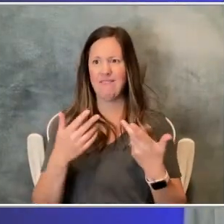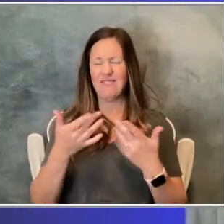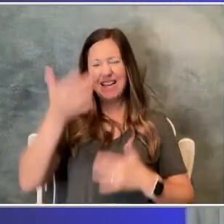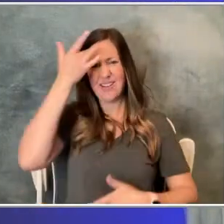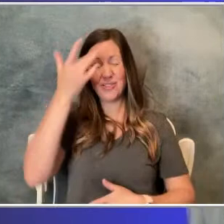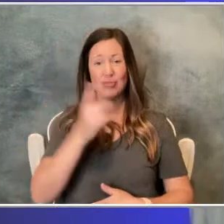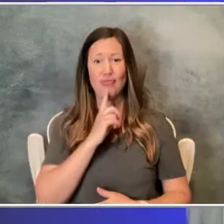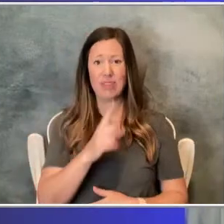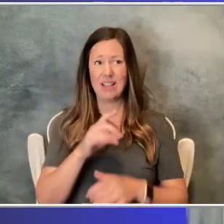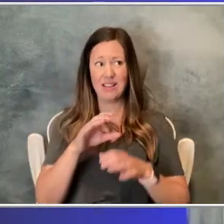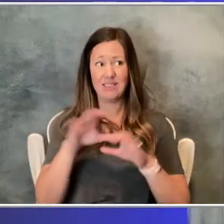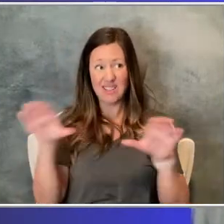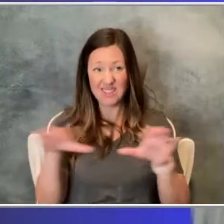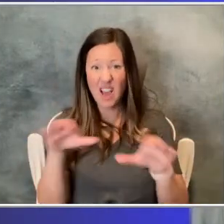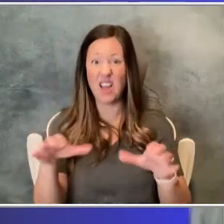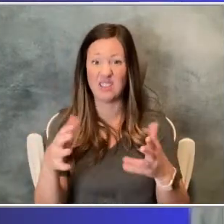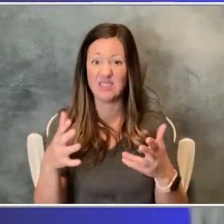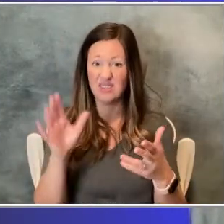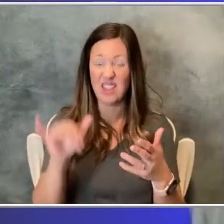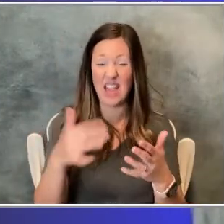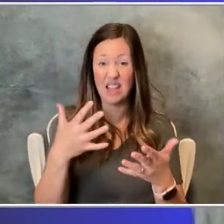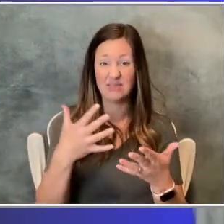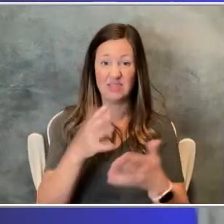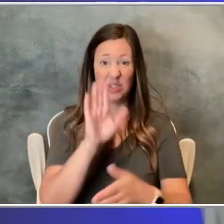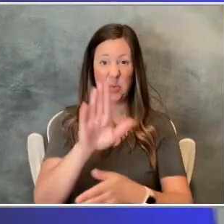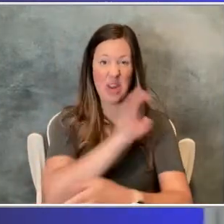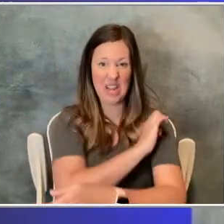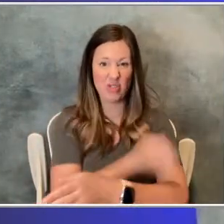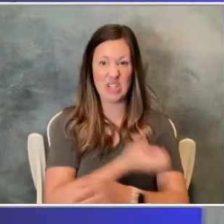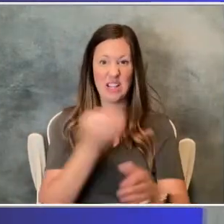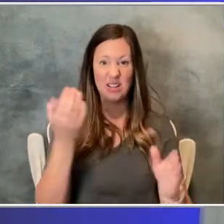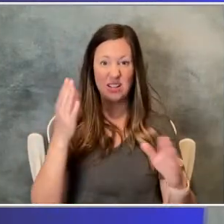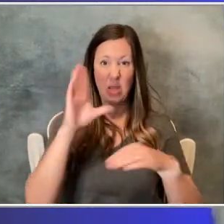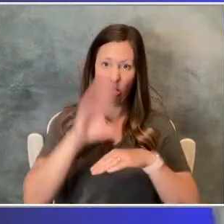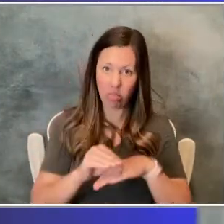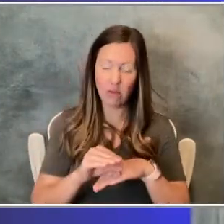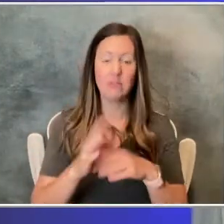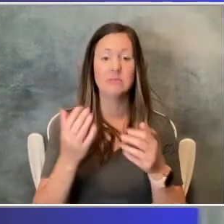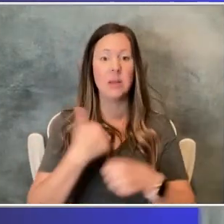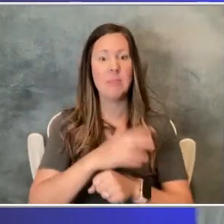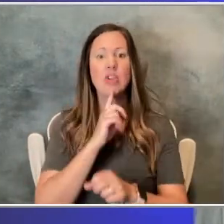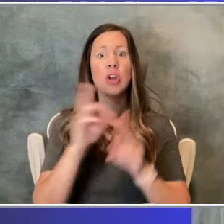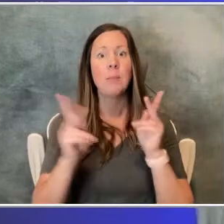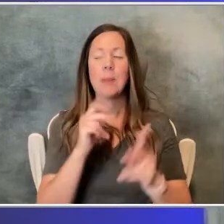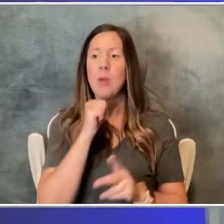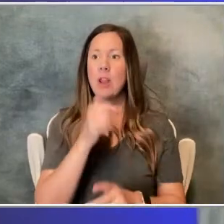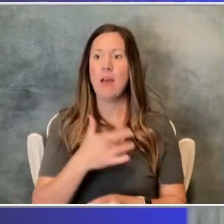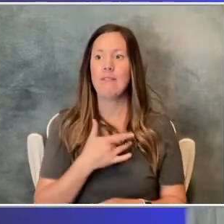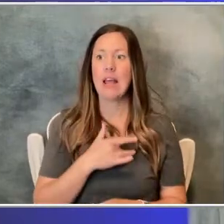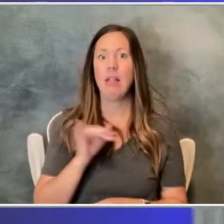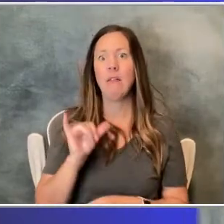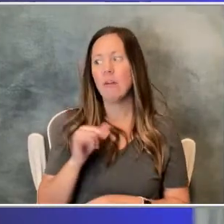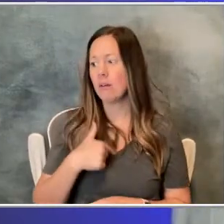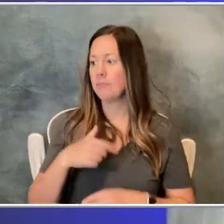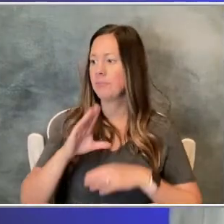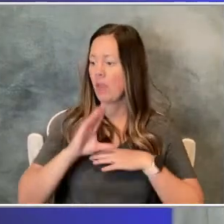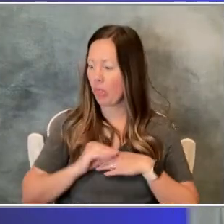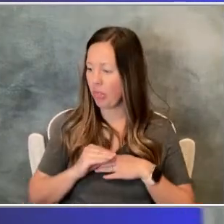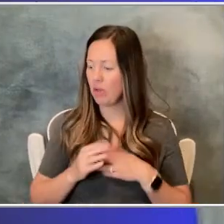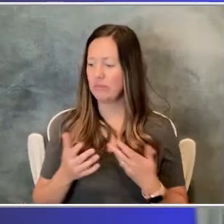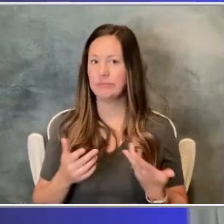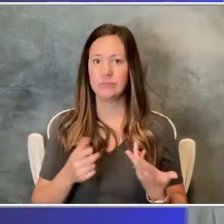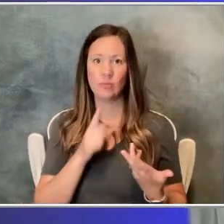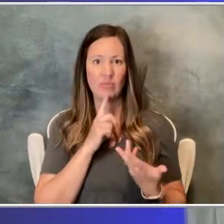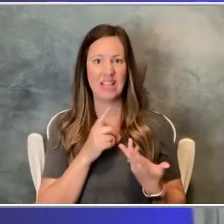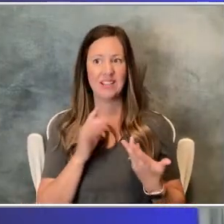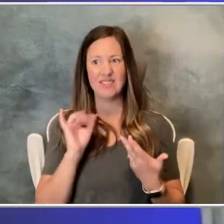does zap your energy, and make sure that people are not beating themselves up. I found sometimes people can get very down when their body isn't